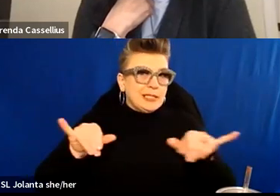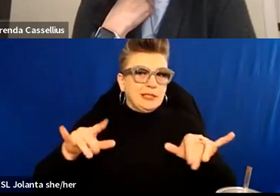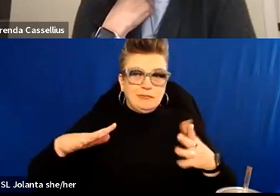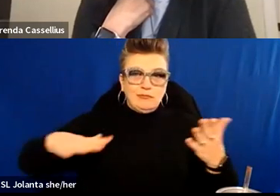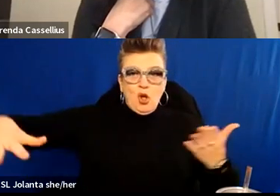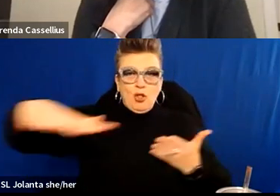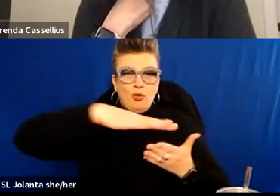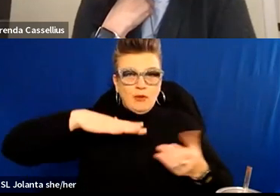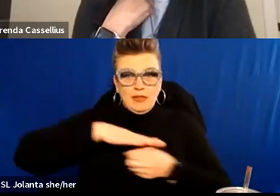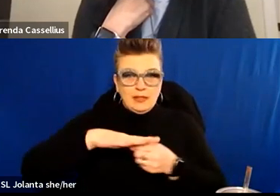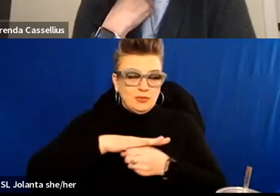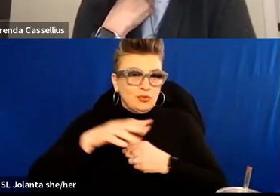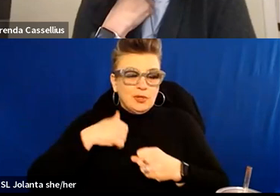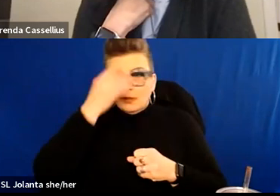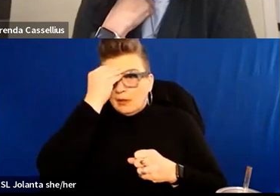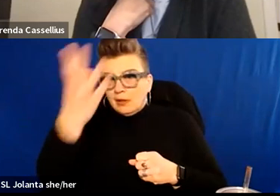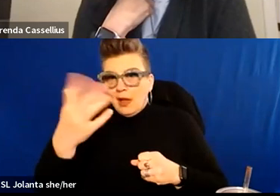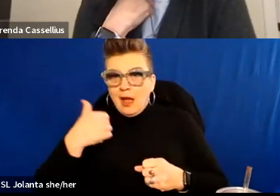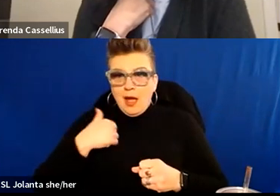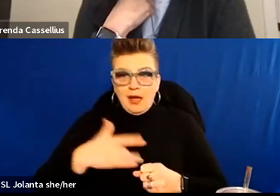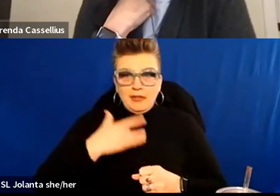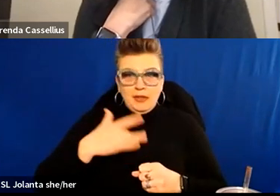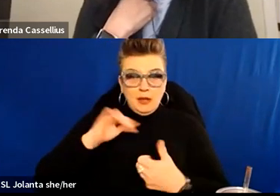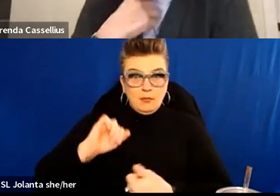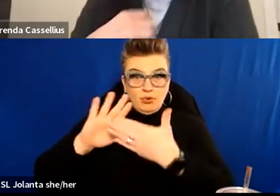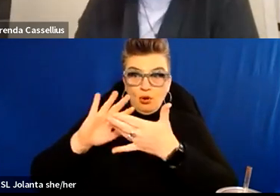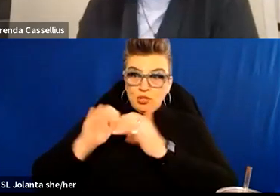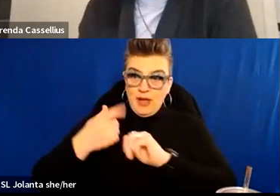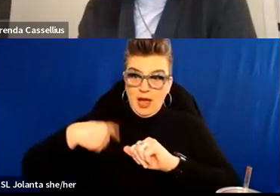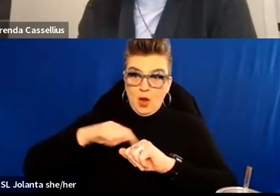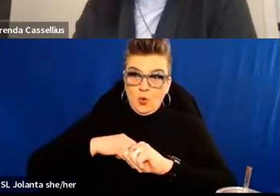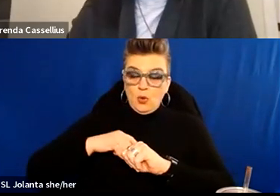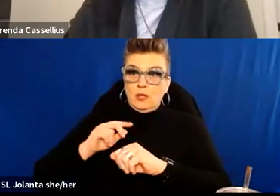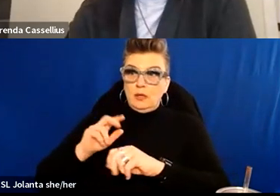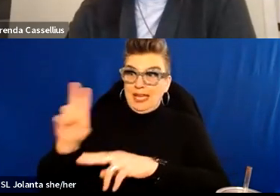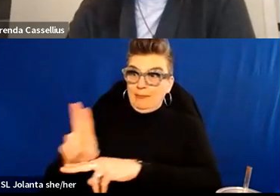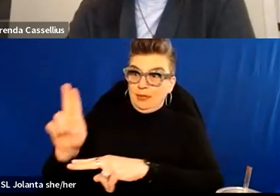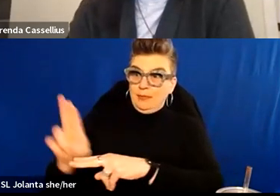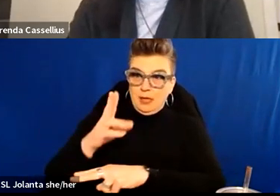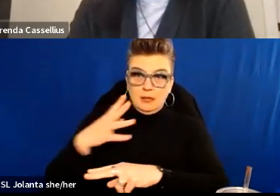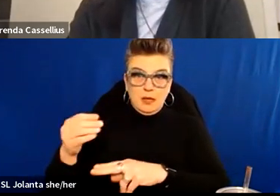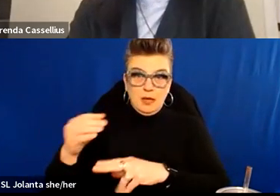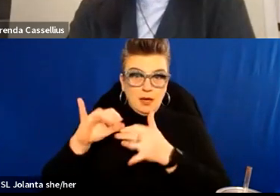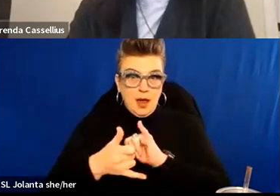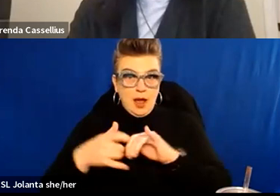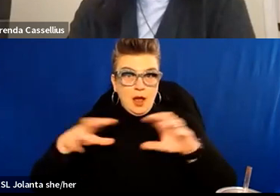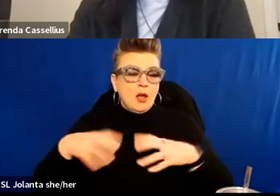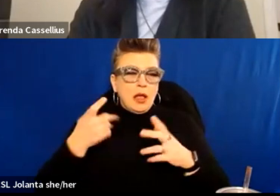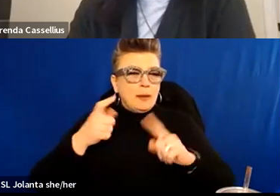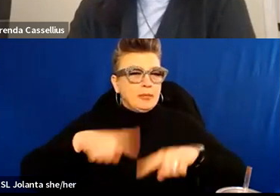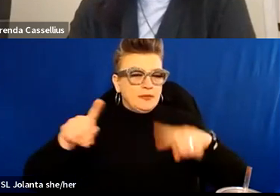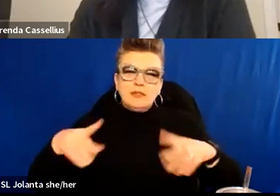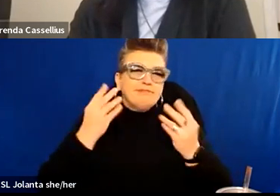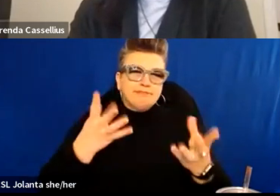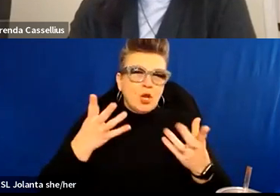the approach to um you know how we implement and how we give feedback is is definitely a little bit varied and not consistent